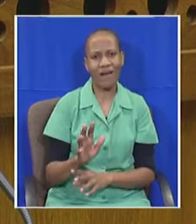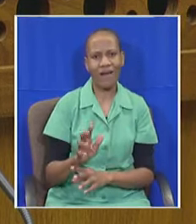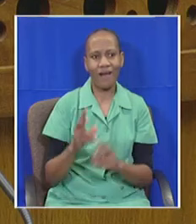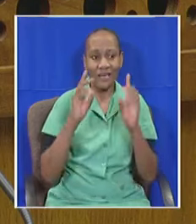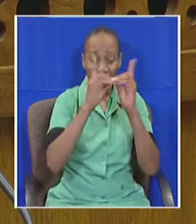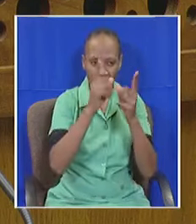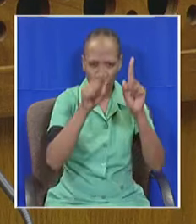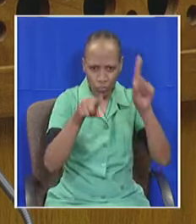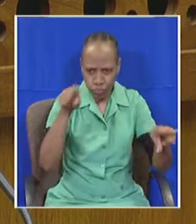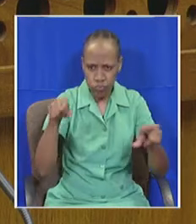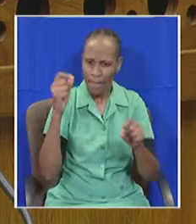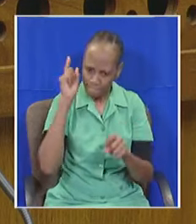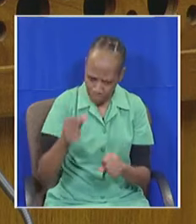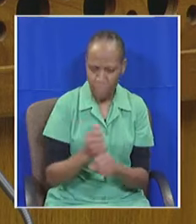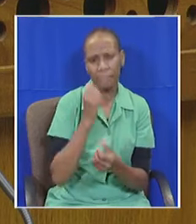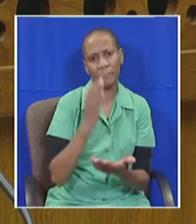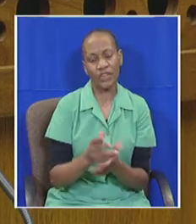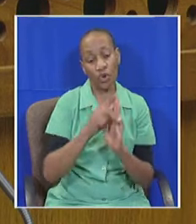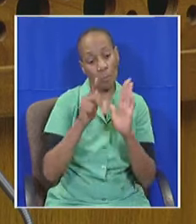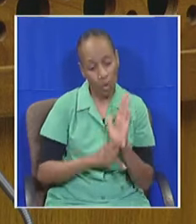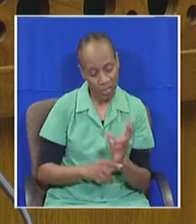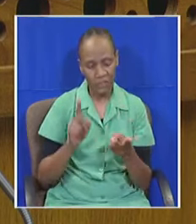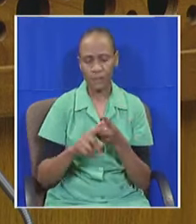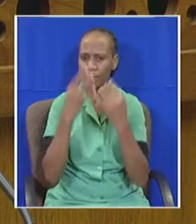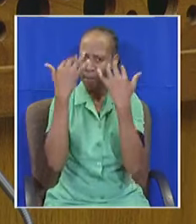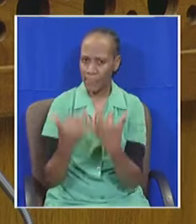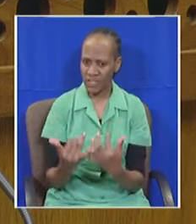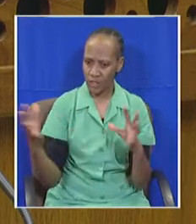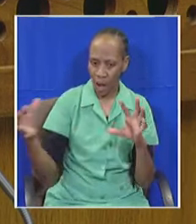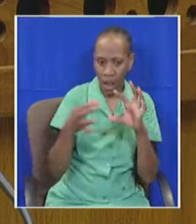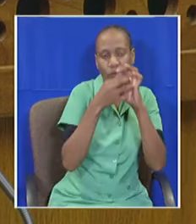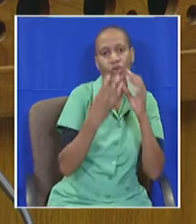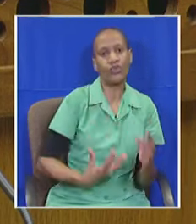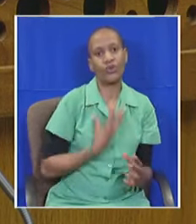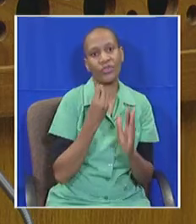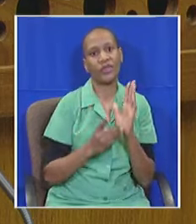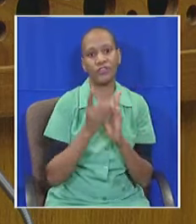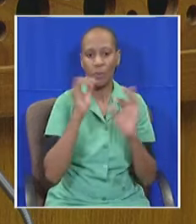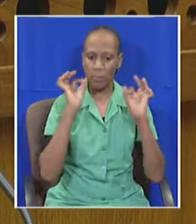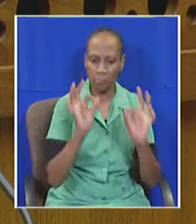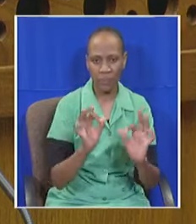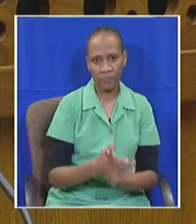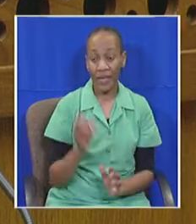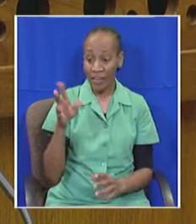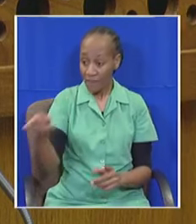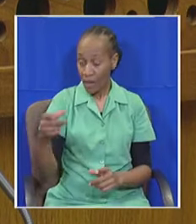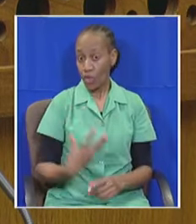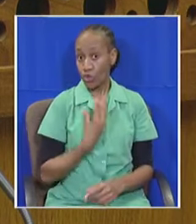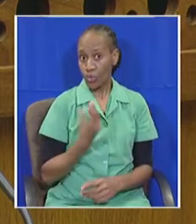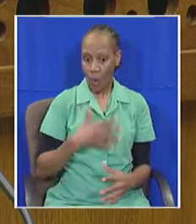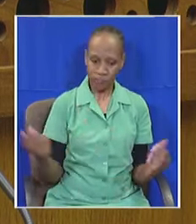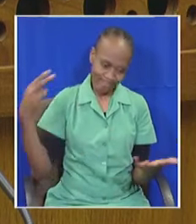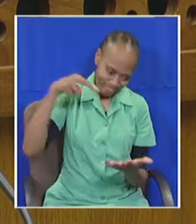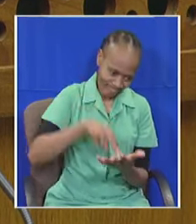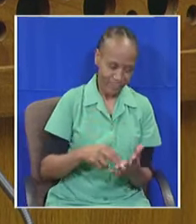government department to ensure that policies and budget talk to youth development. If the youth want to take ownership